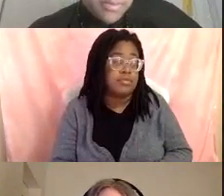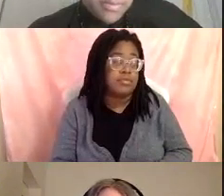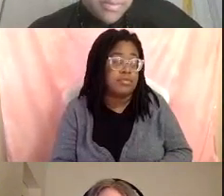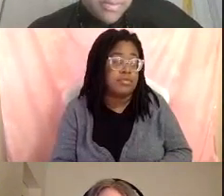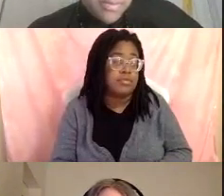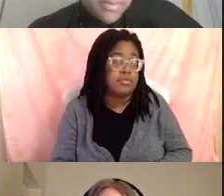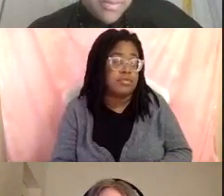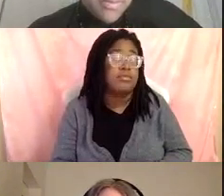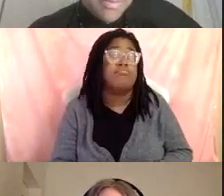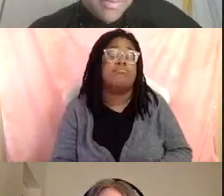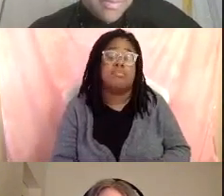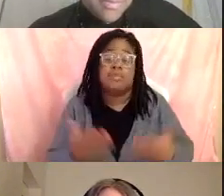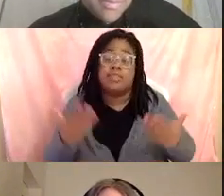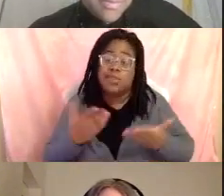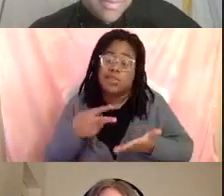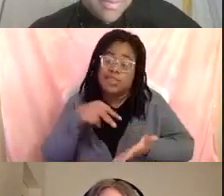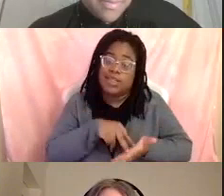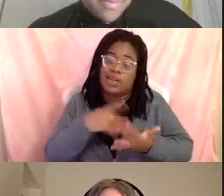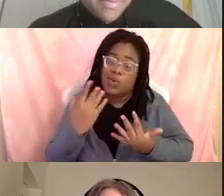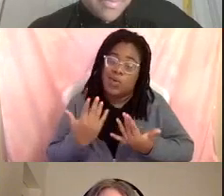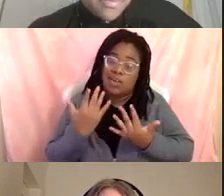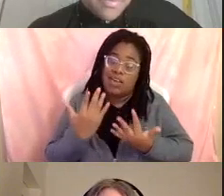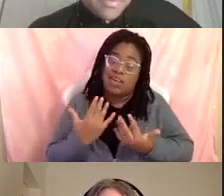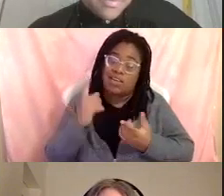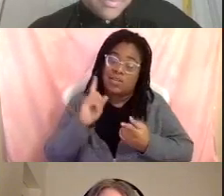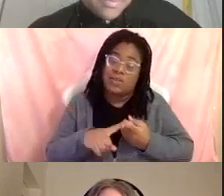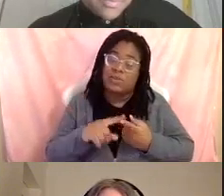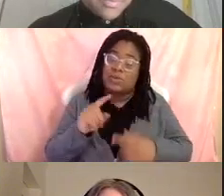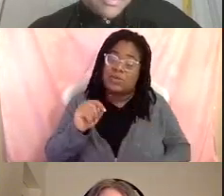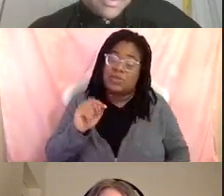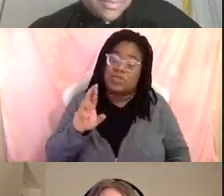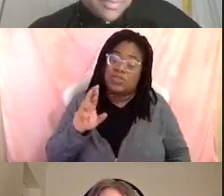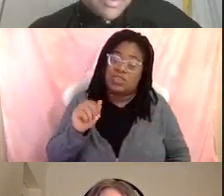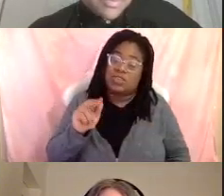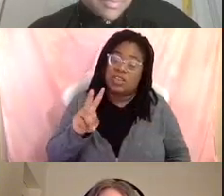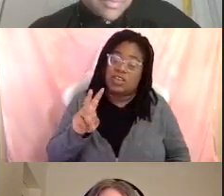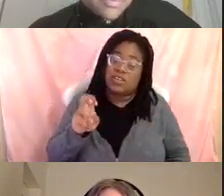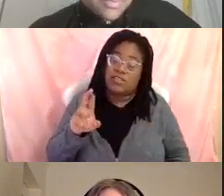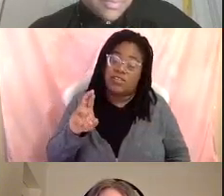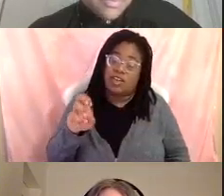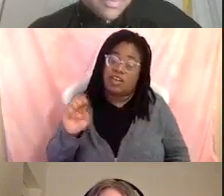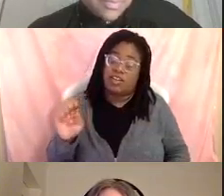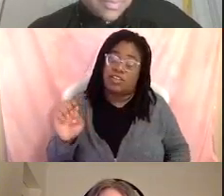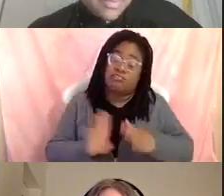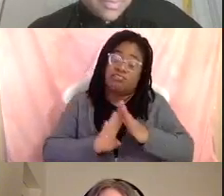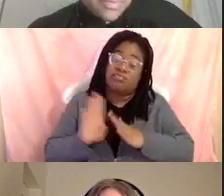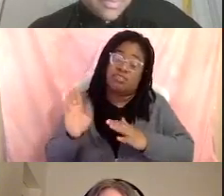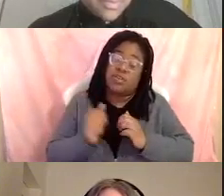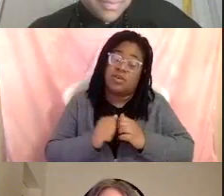Here standing, waiting to traverse, built up by